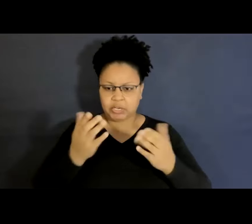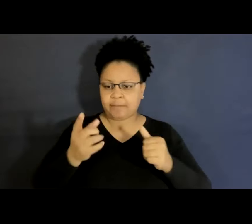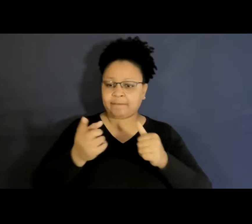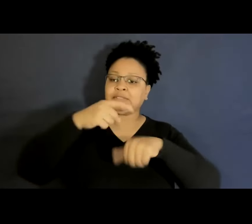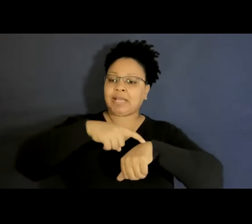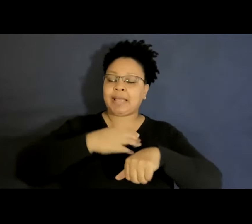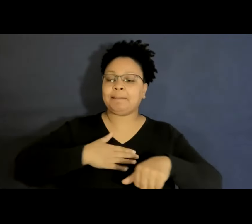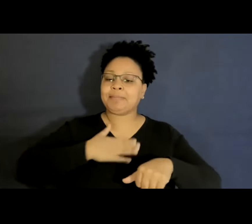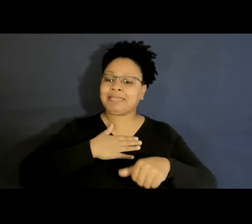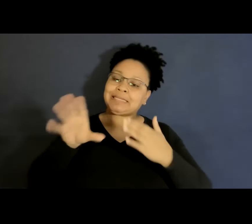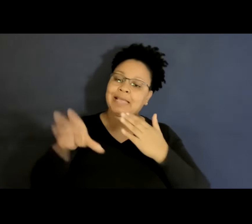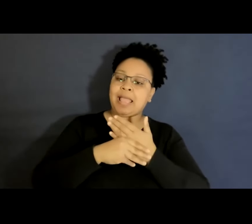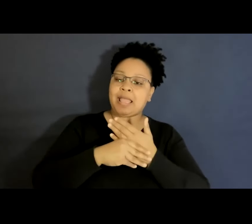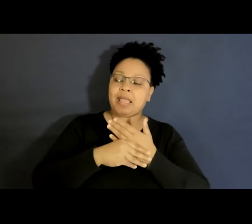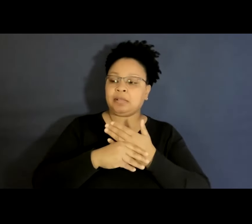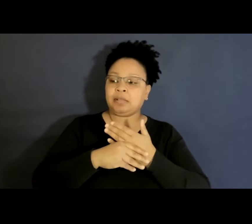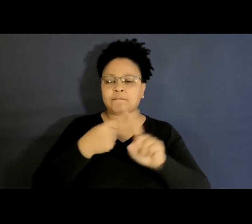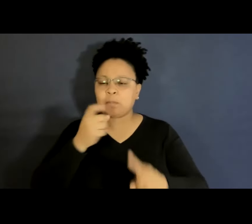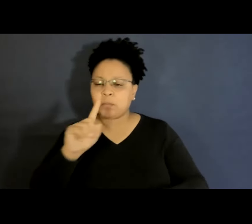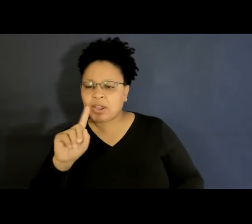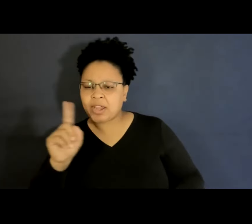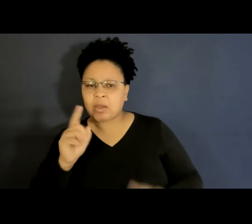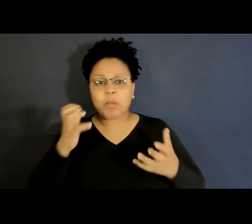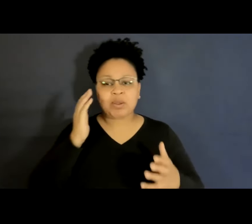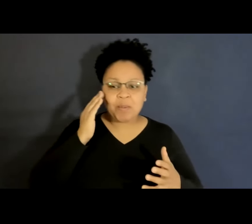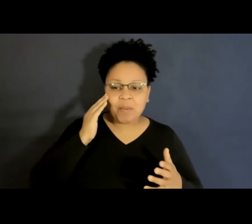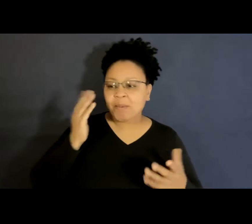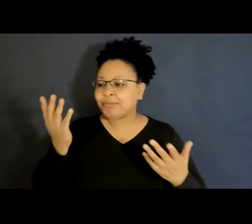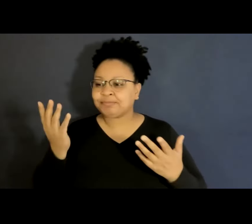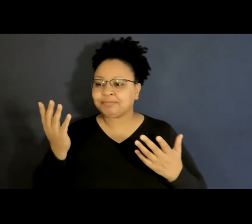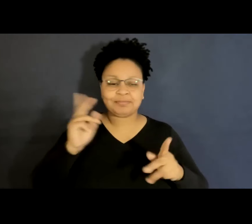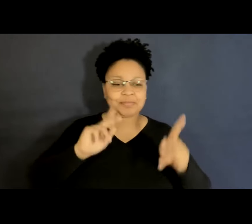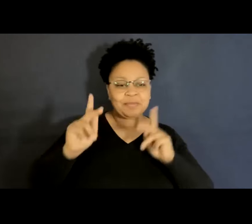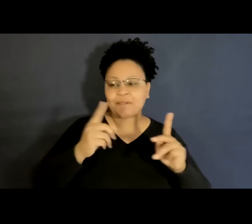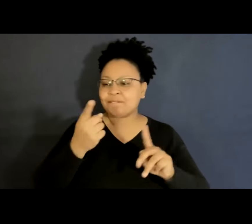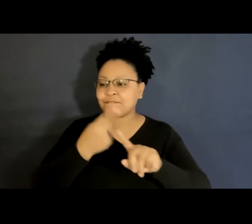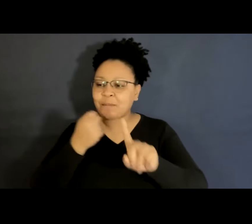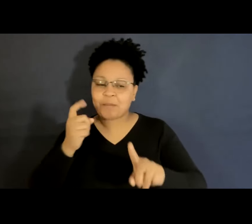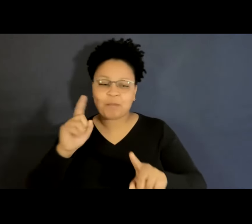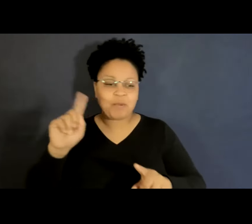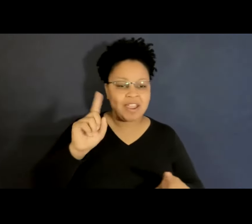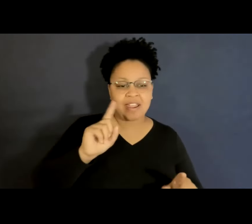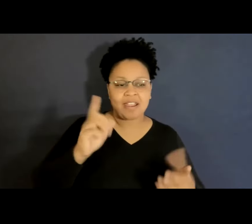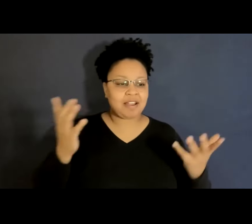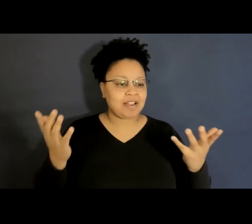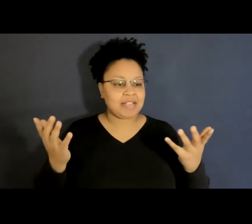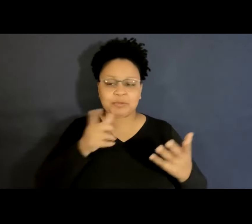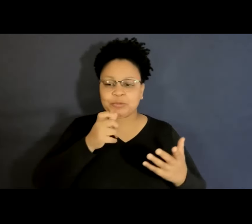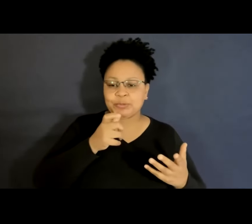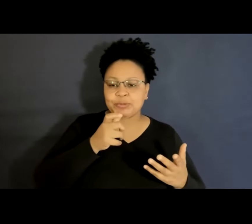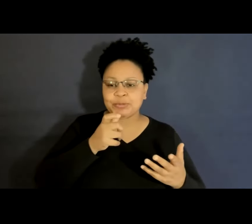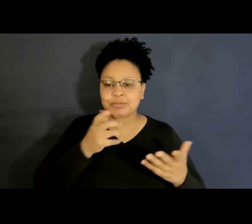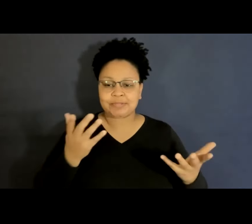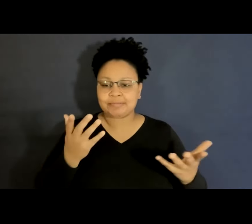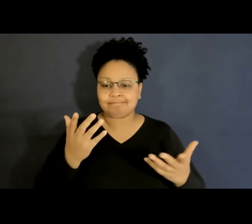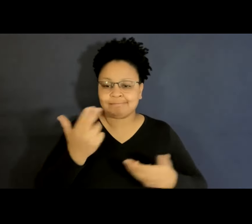please put into the chat where you're from. We kind of like to keep tabs on who is joining us from wherever